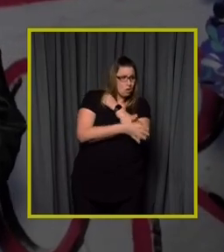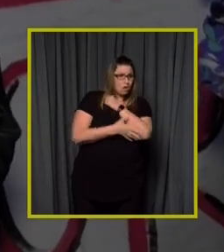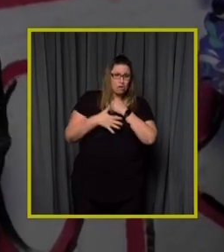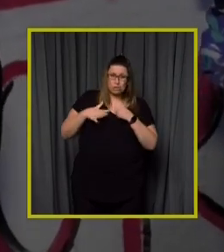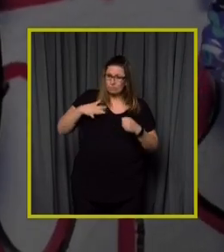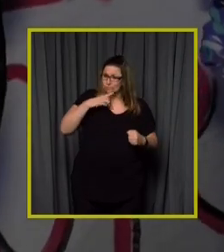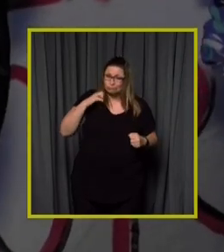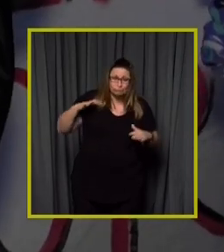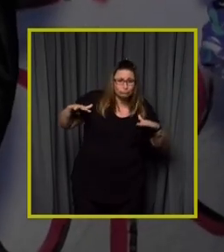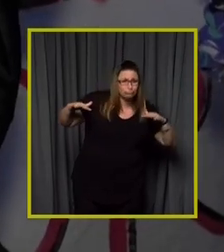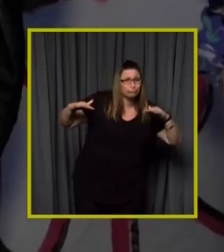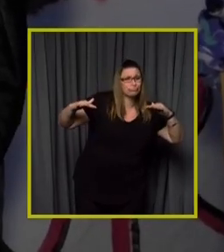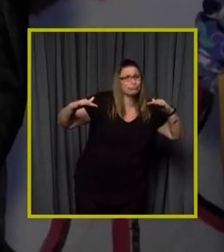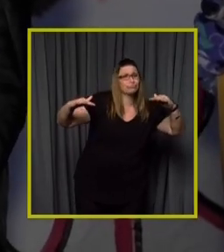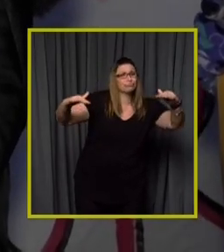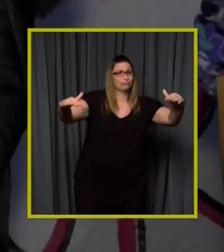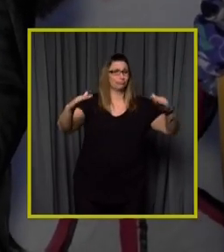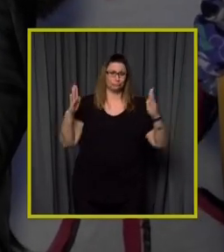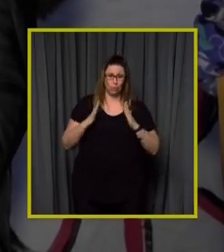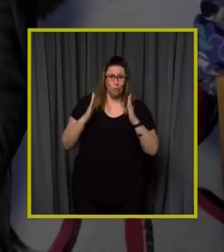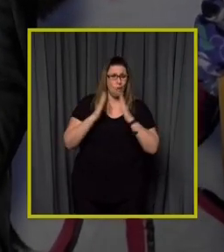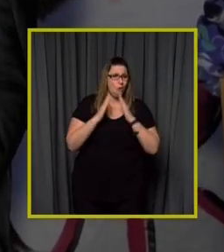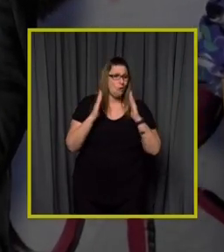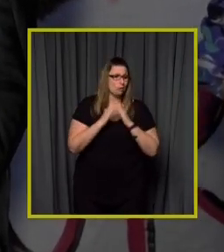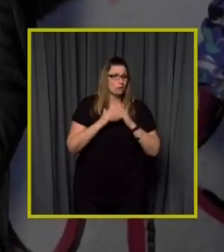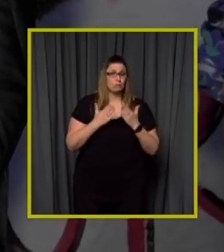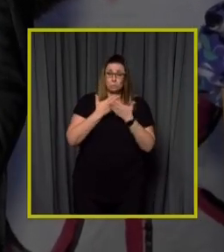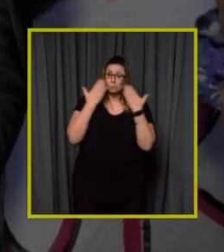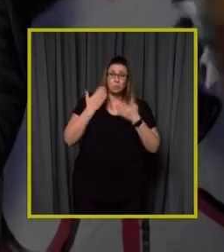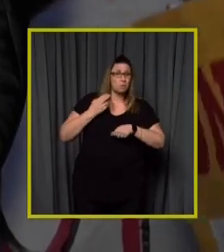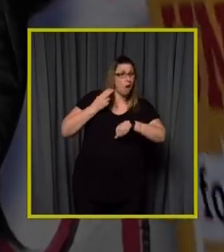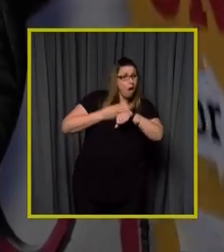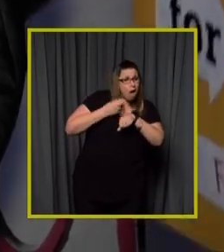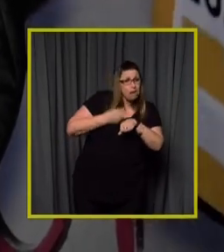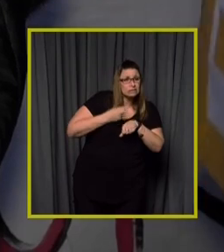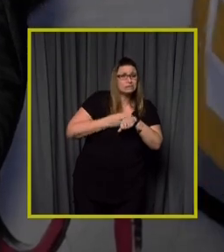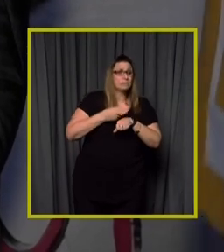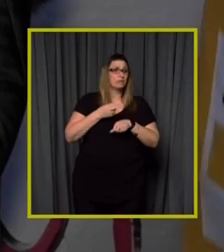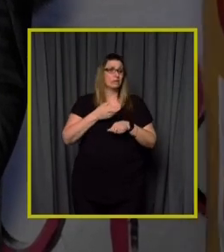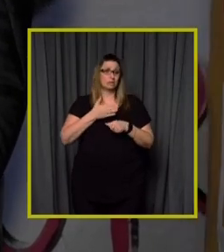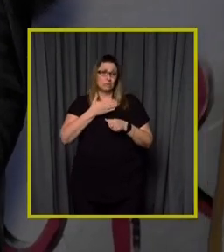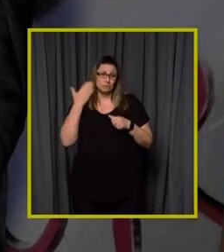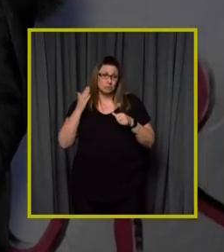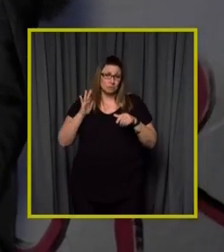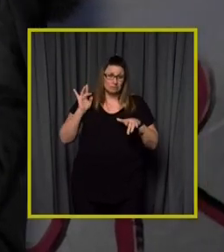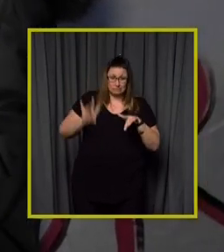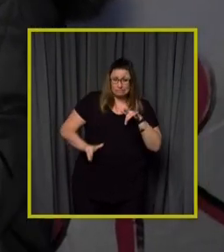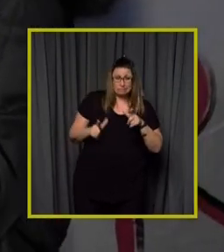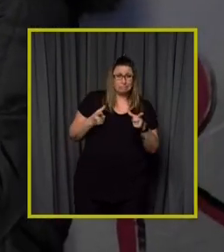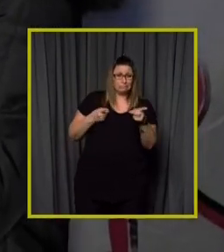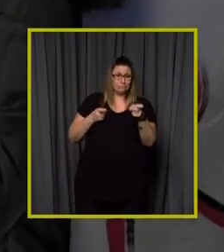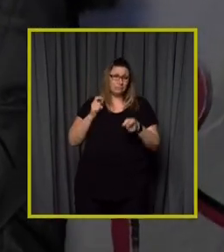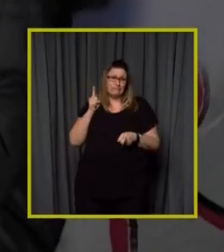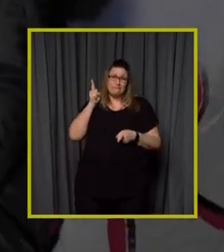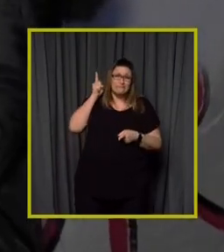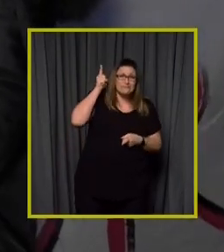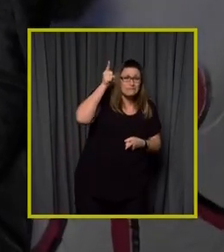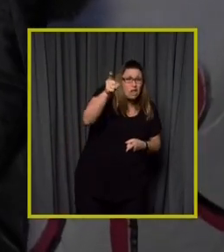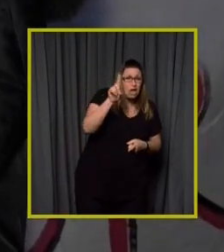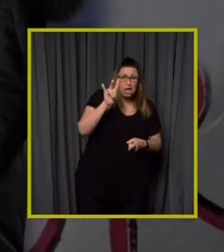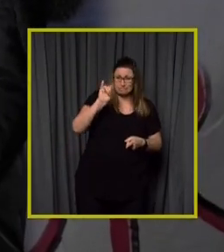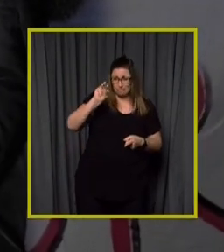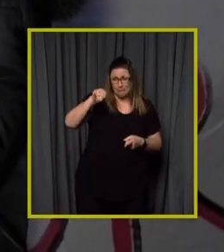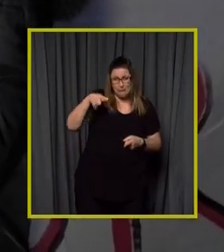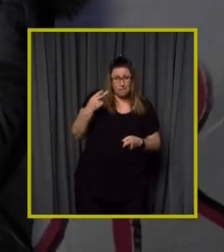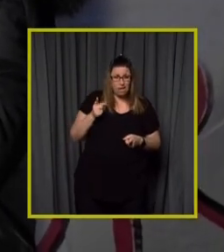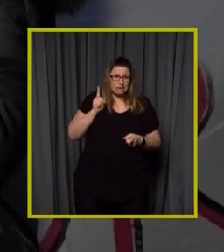in our county. And the nearest one is 30 minutes away at 70 miles an hour. And